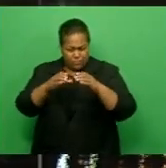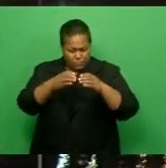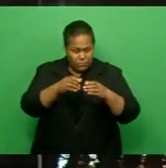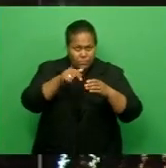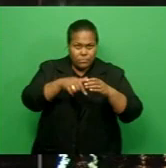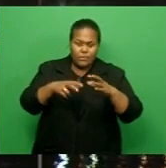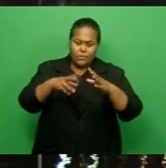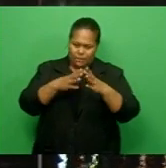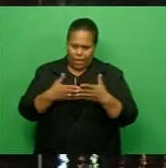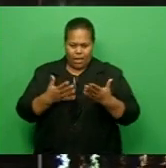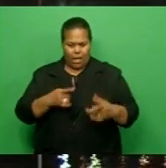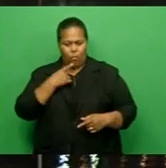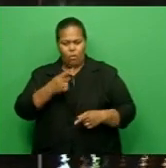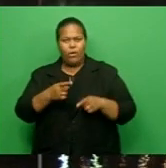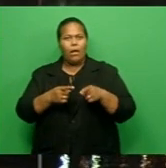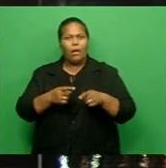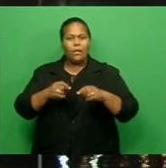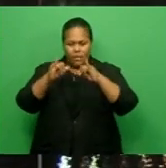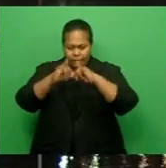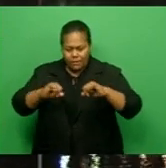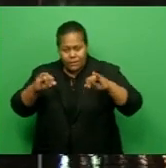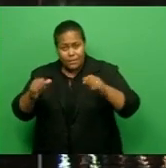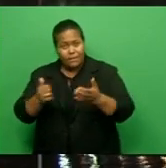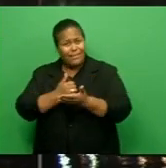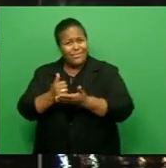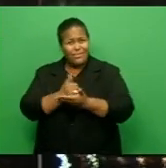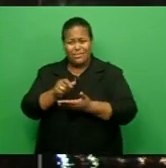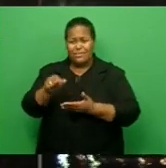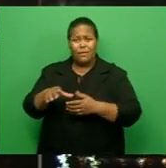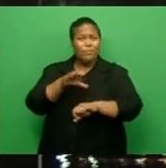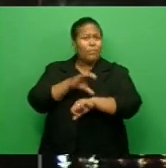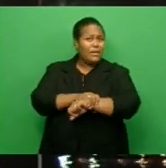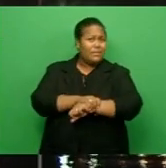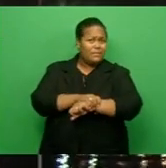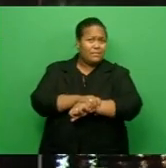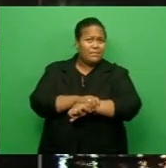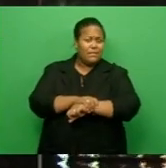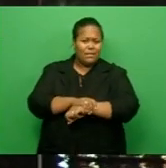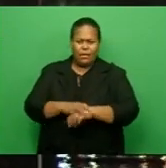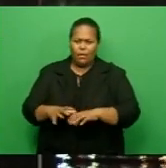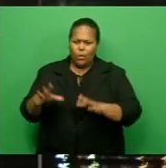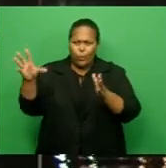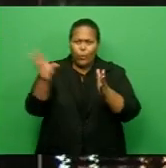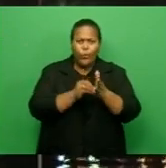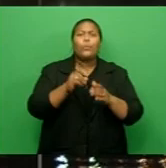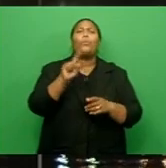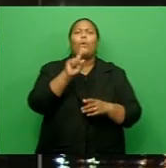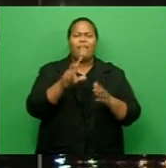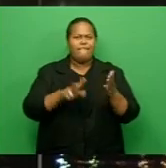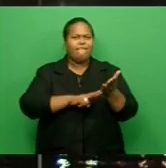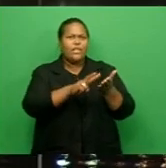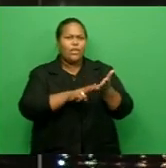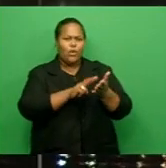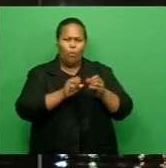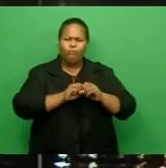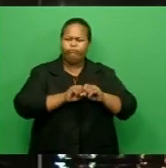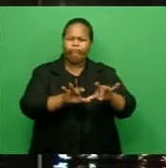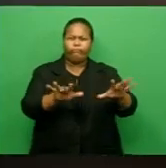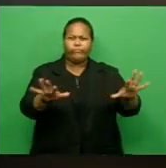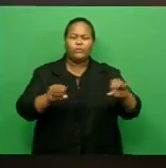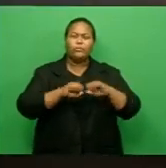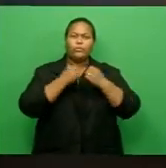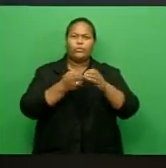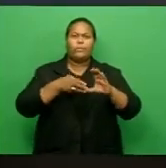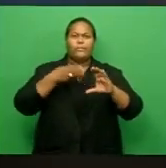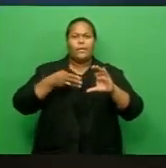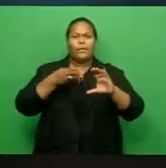been directed to investigate the actions of police officers captured in a video that is currently circulating on social media.